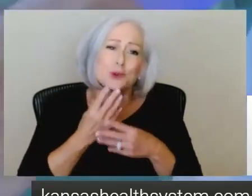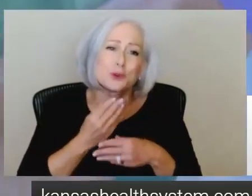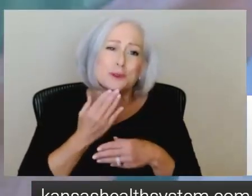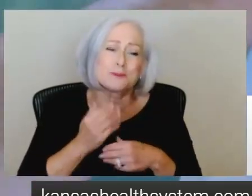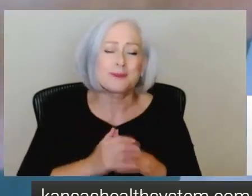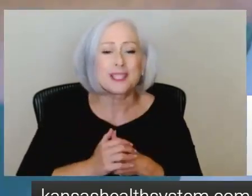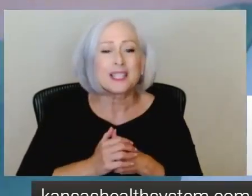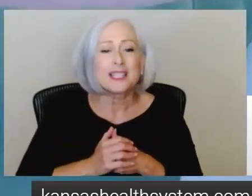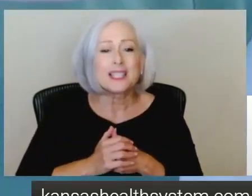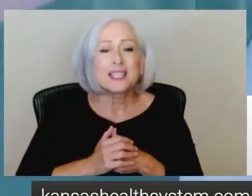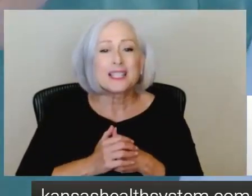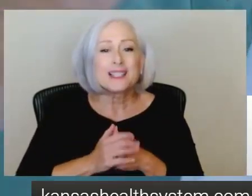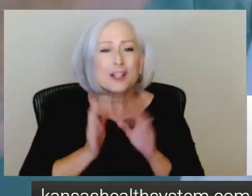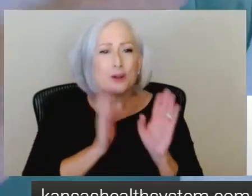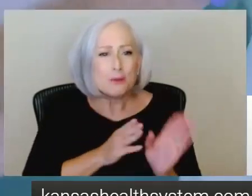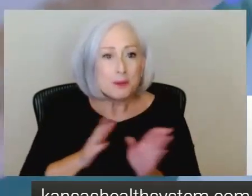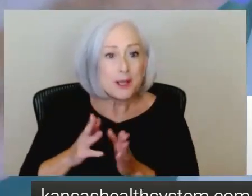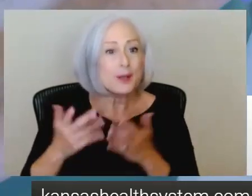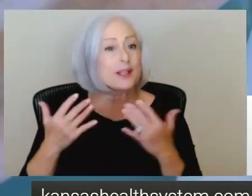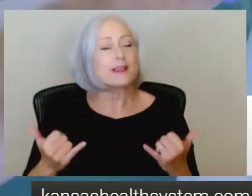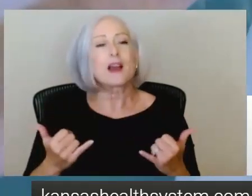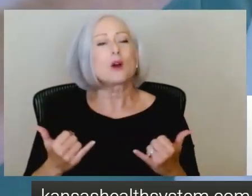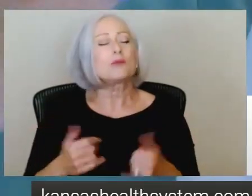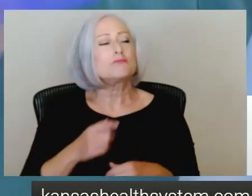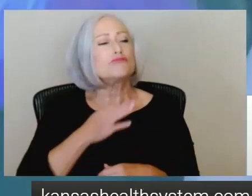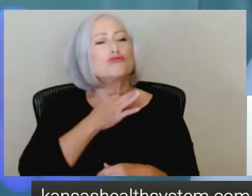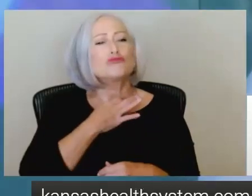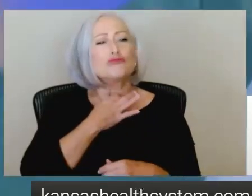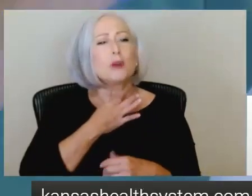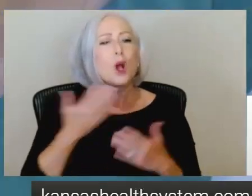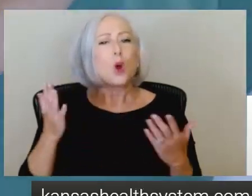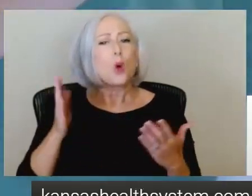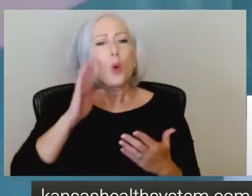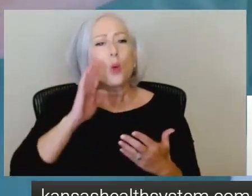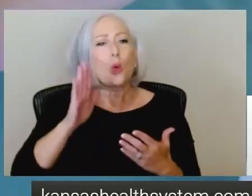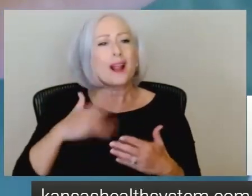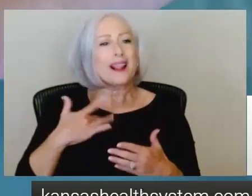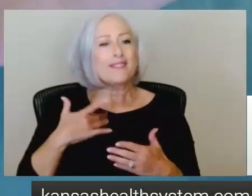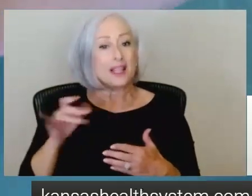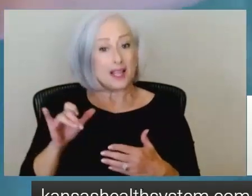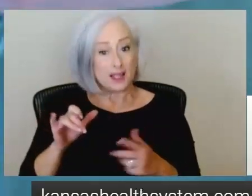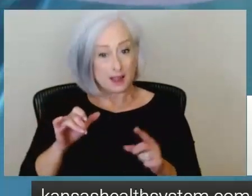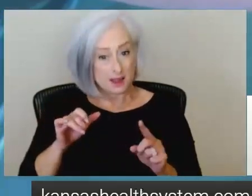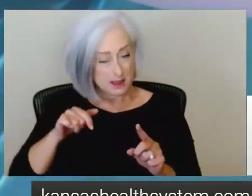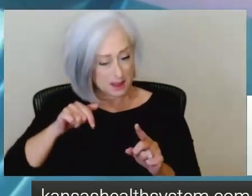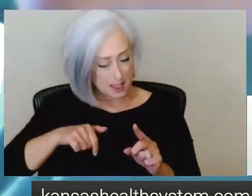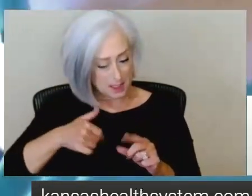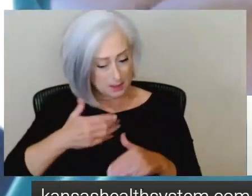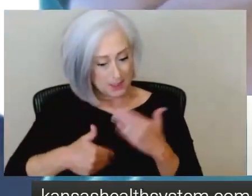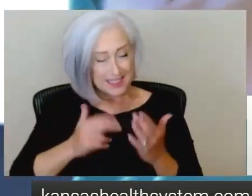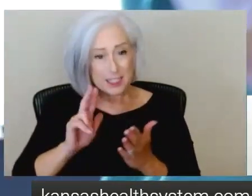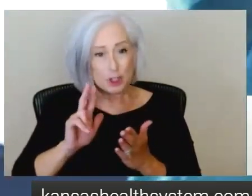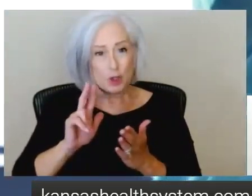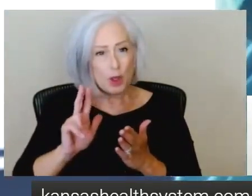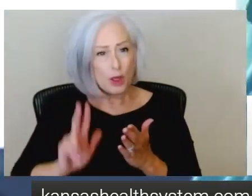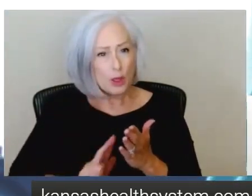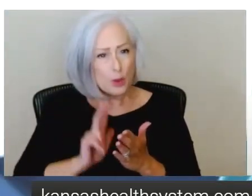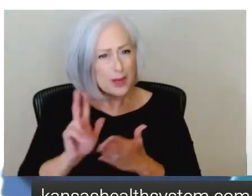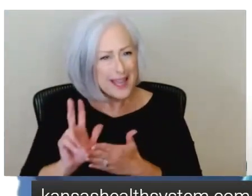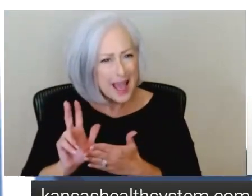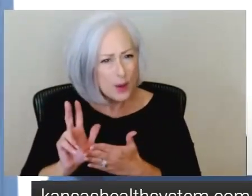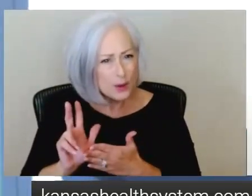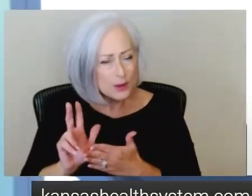What will it feel like for Evelyn this is a 3-hour procedure? Yeah, it can take like 3 to 4 hours,